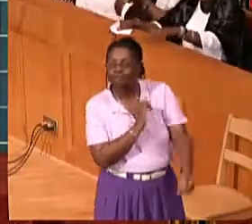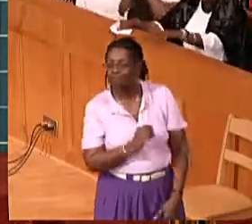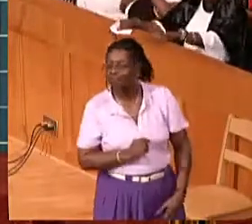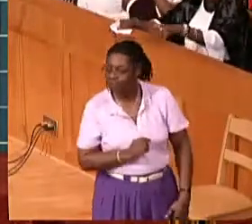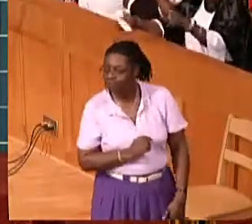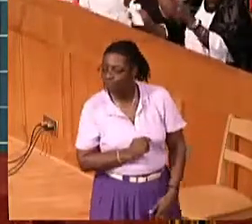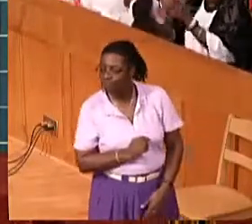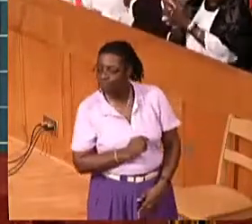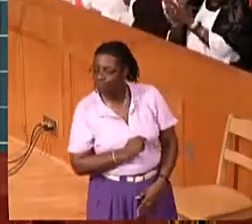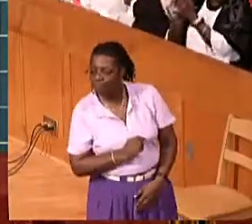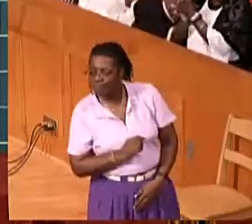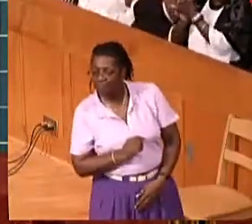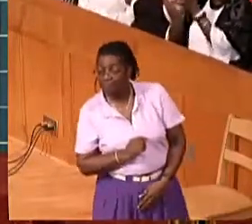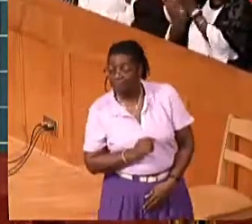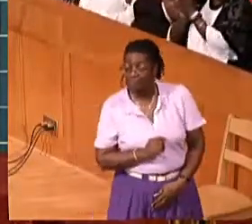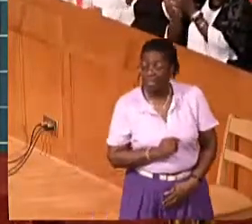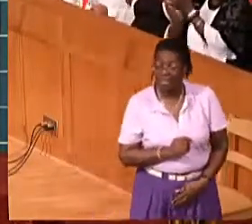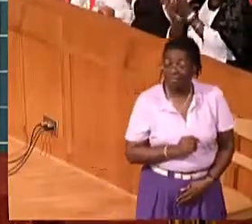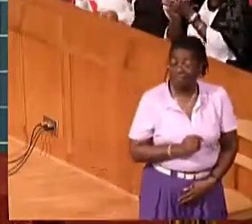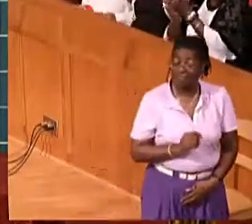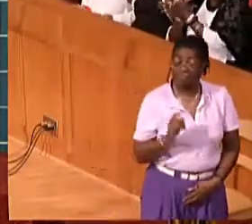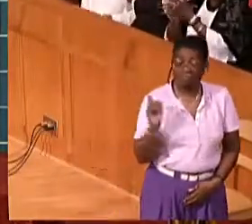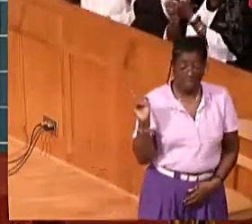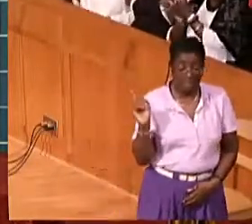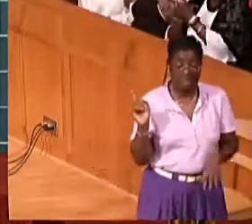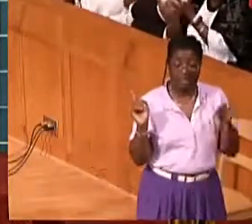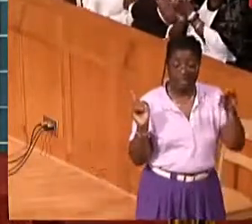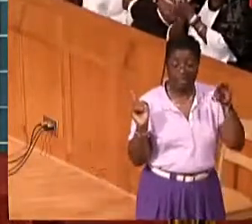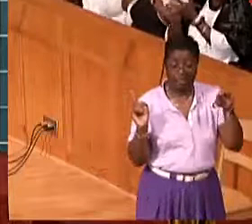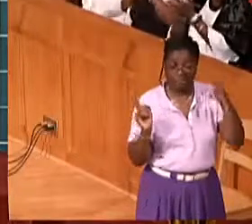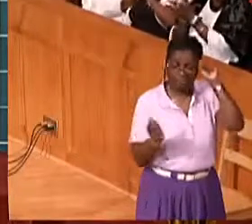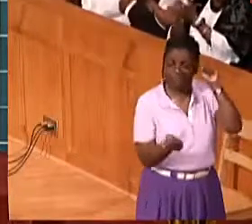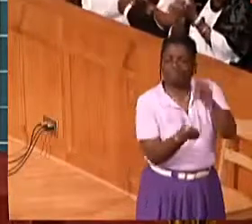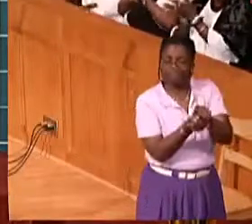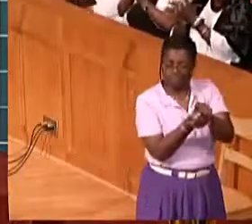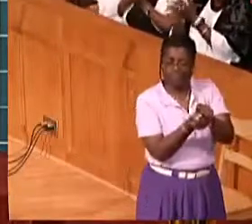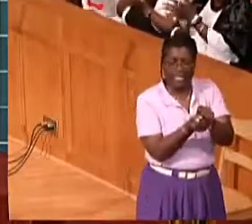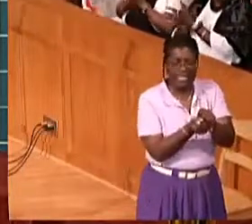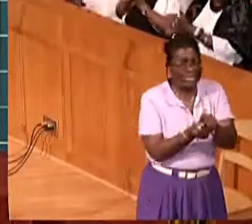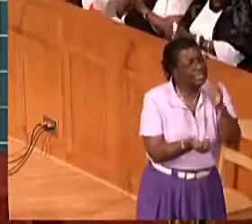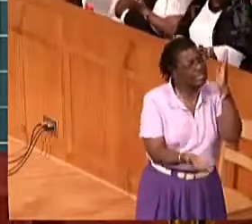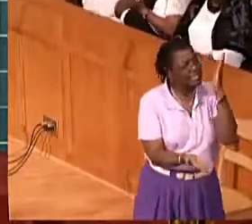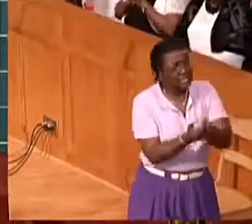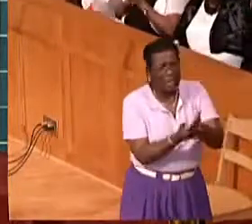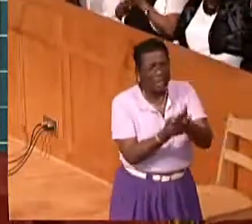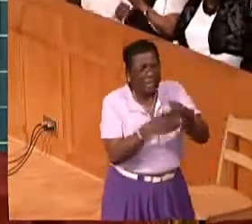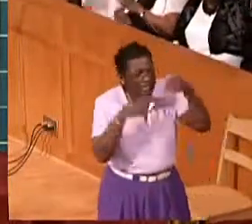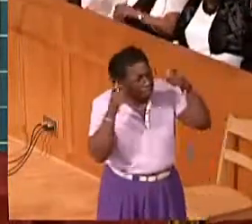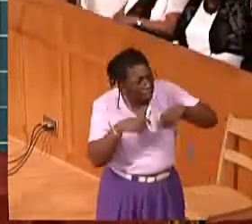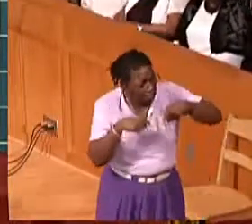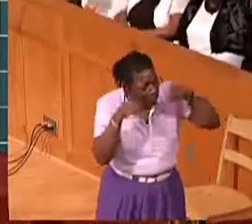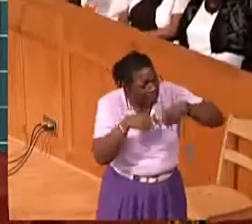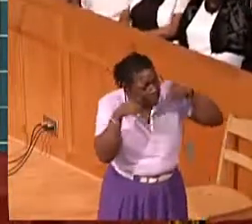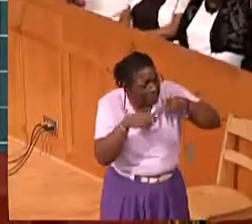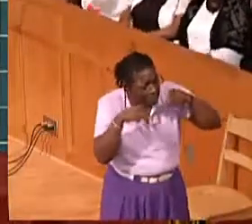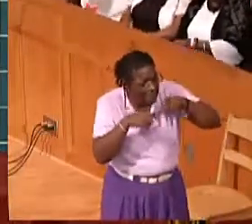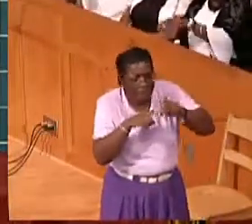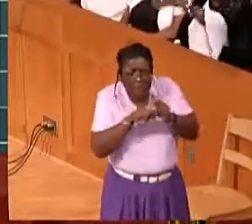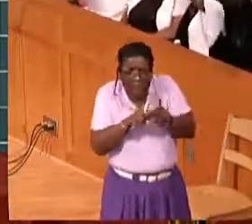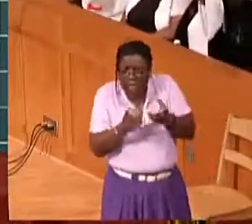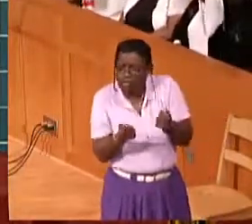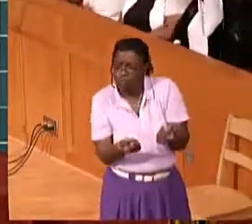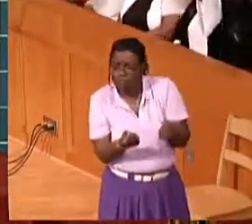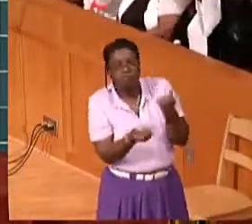That preacher ain't got a bit of sense. But look, you need to stop crying about that and go on and talk to God about